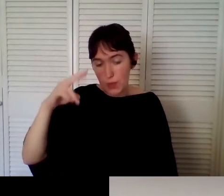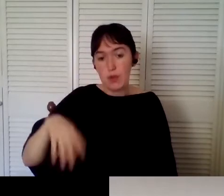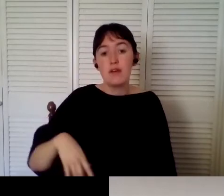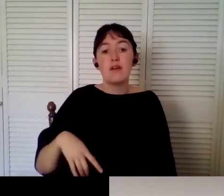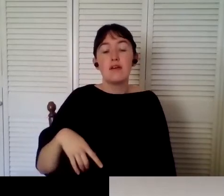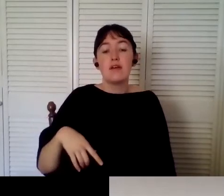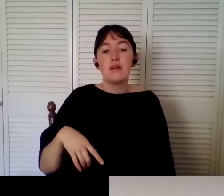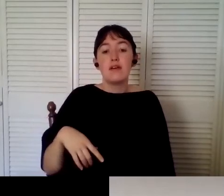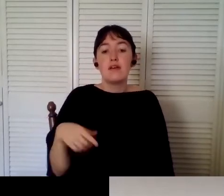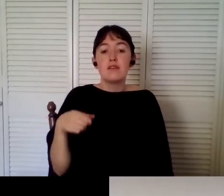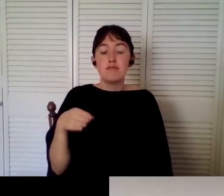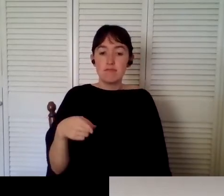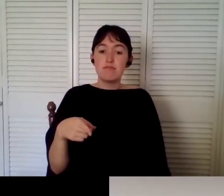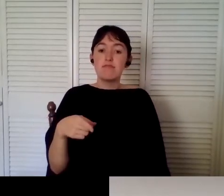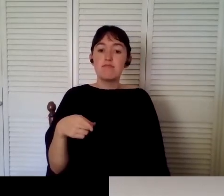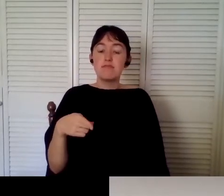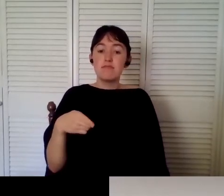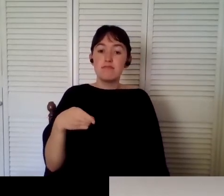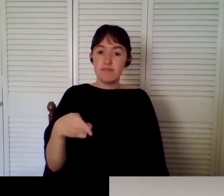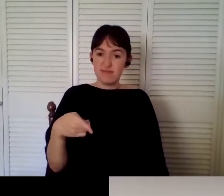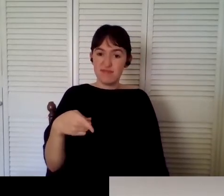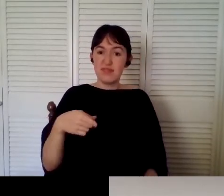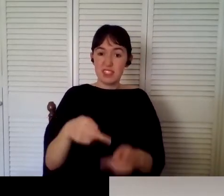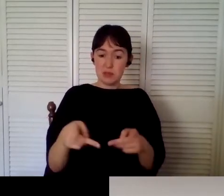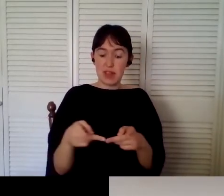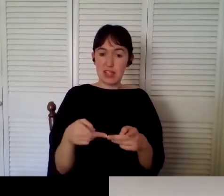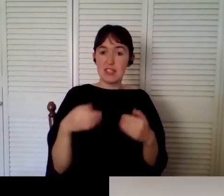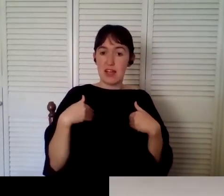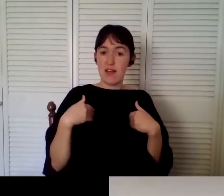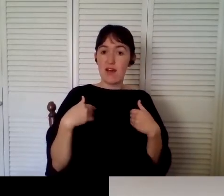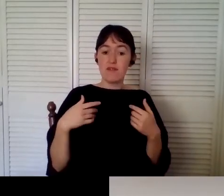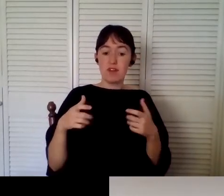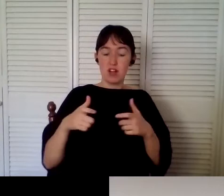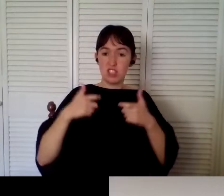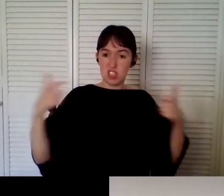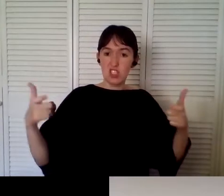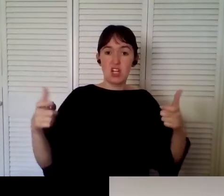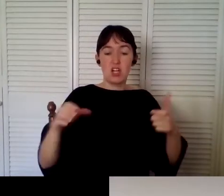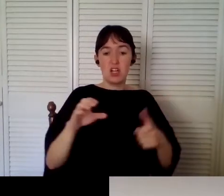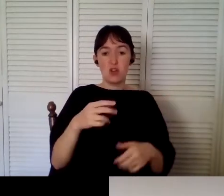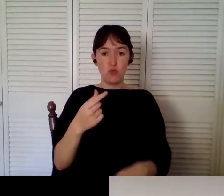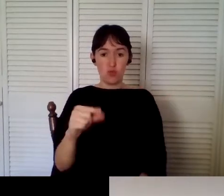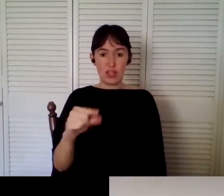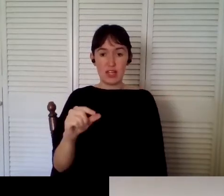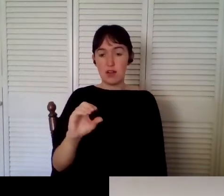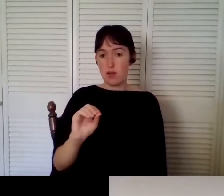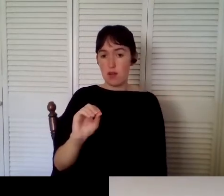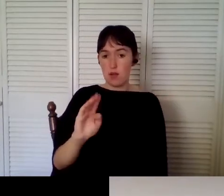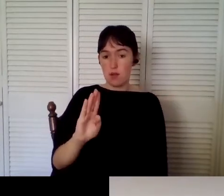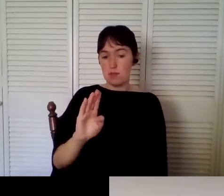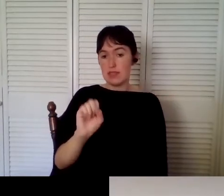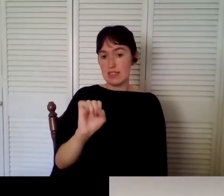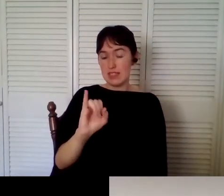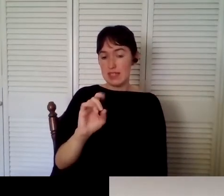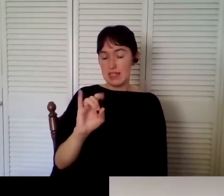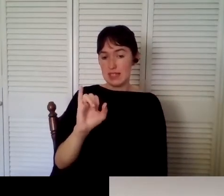in central Mexico, had control to the largest green obsidian mine. And archaeologists have ways of testing where